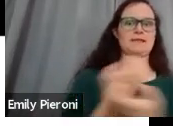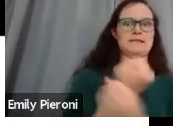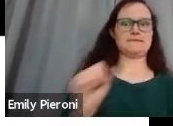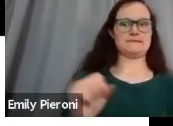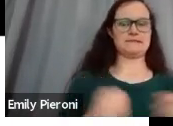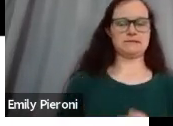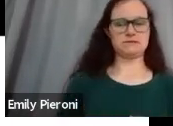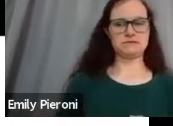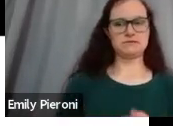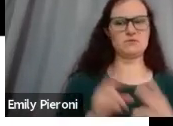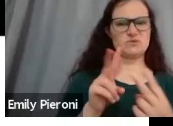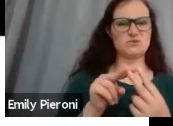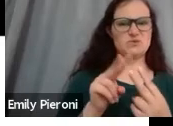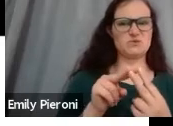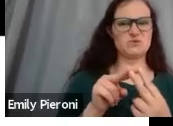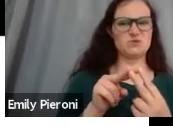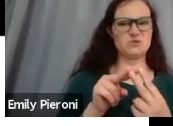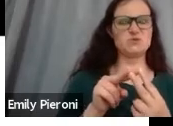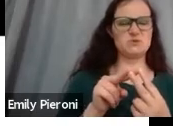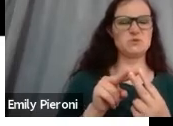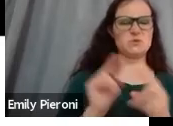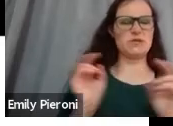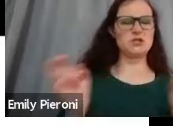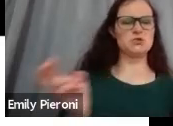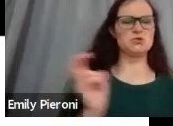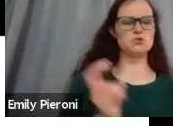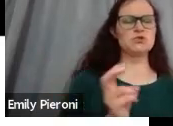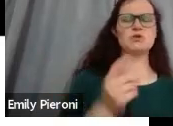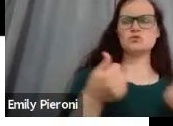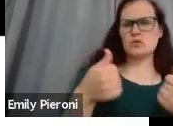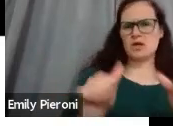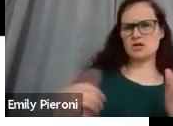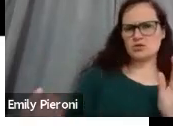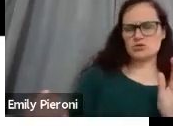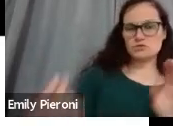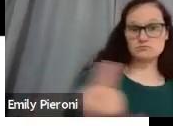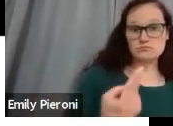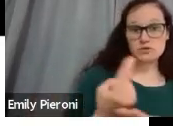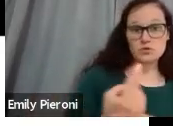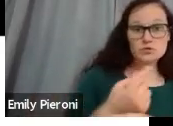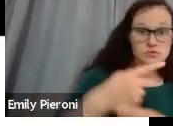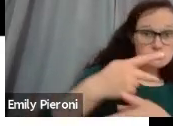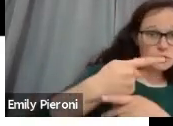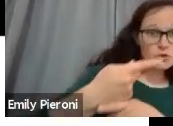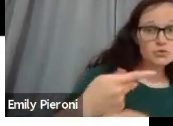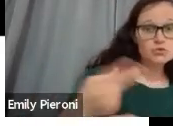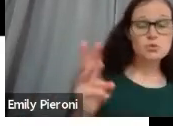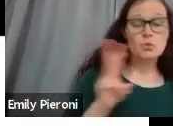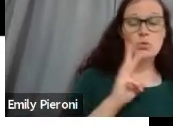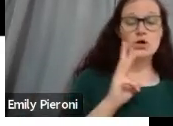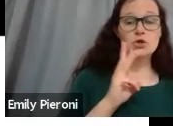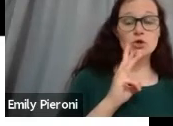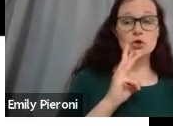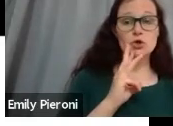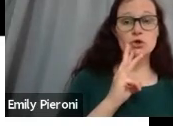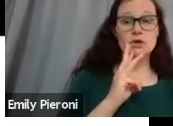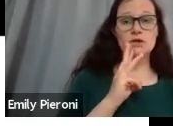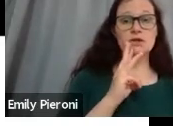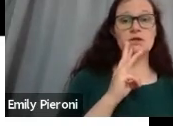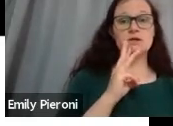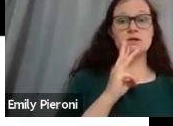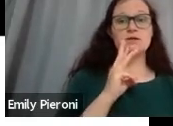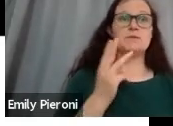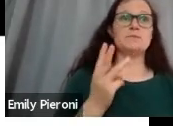is trying to reuse as much of the produced water as we can to eliminate or reduce the use of fresh